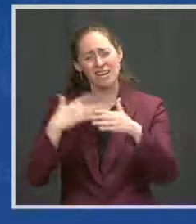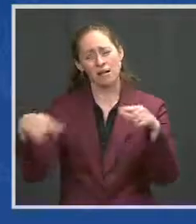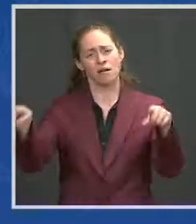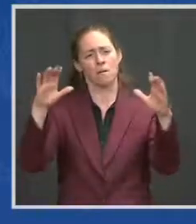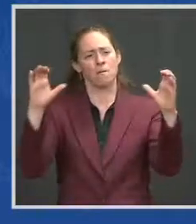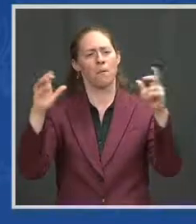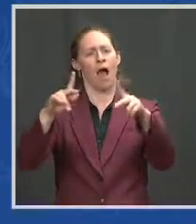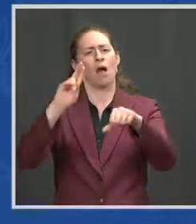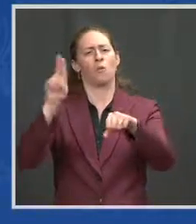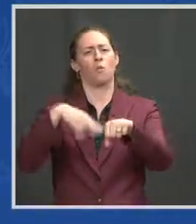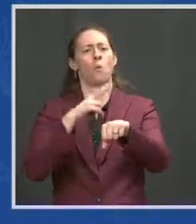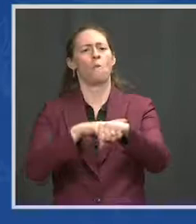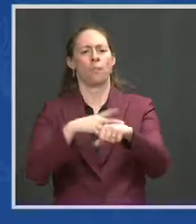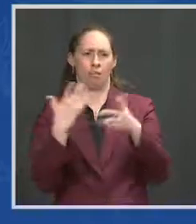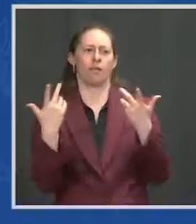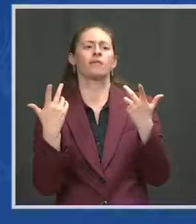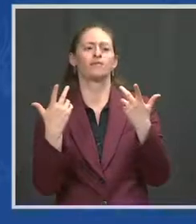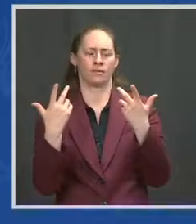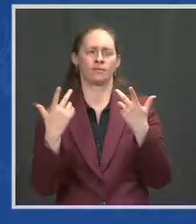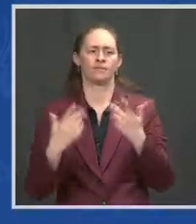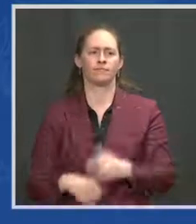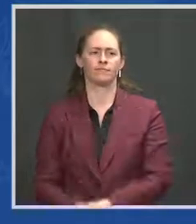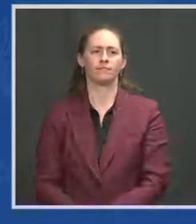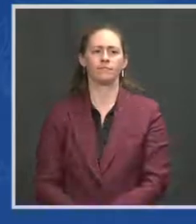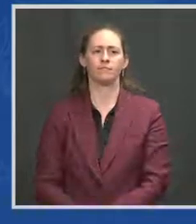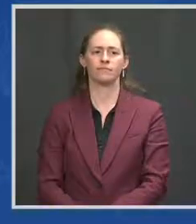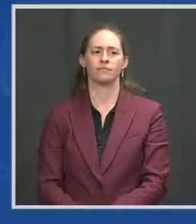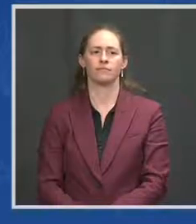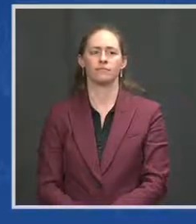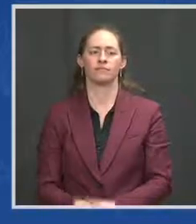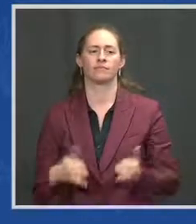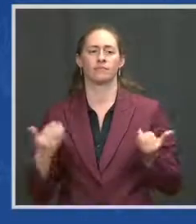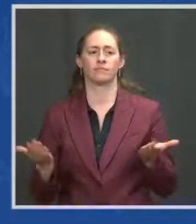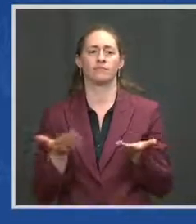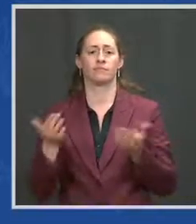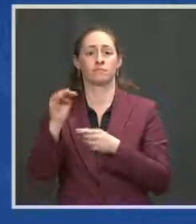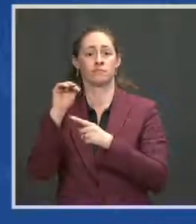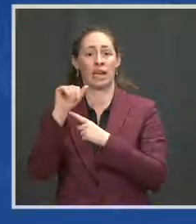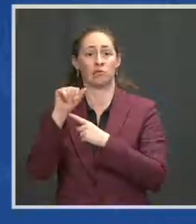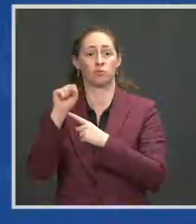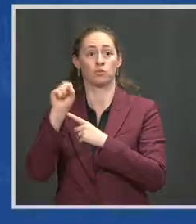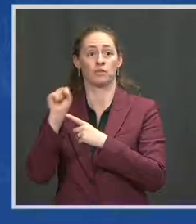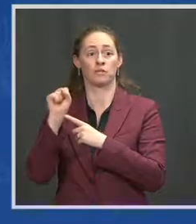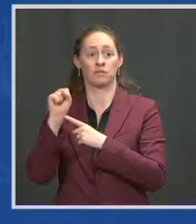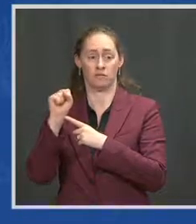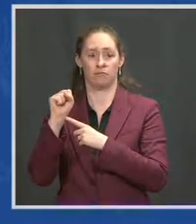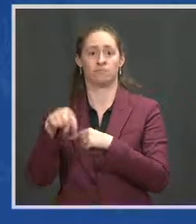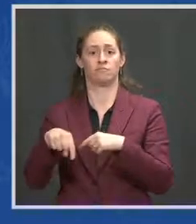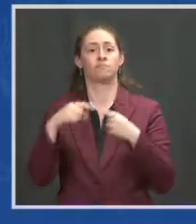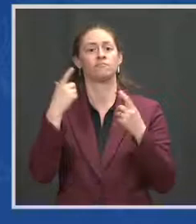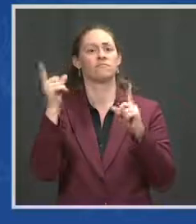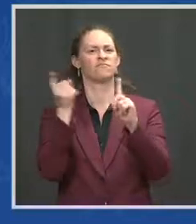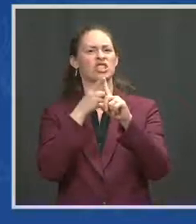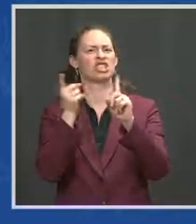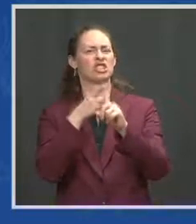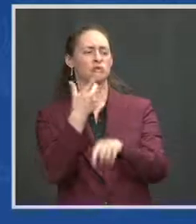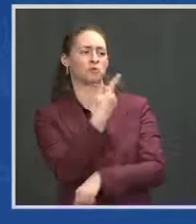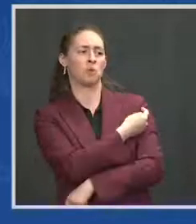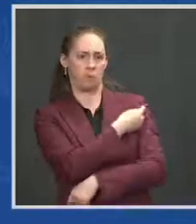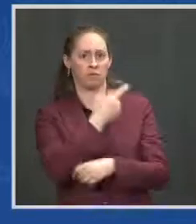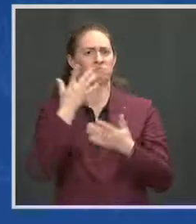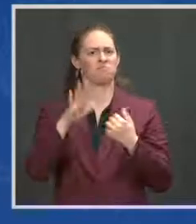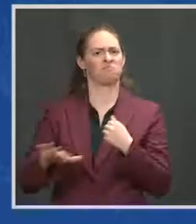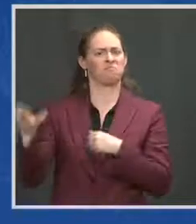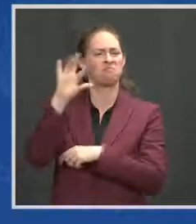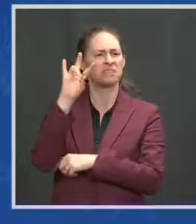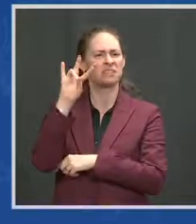two in the country. We have about 74% of our adult population that's gotten a first dose. My friends north of us in Vermont are ahead of us, and